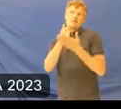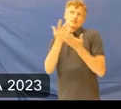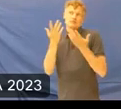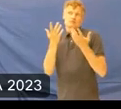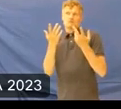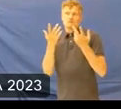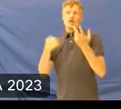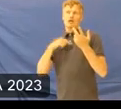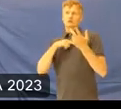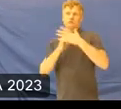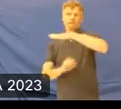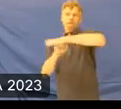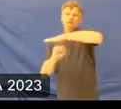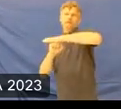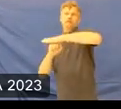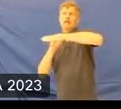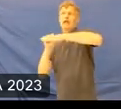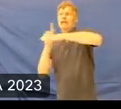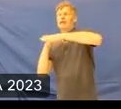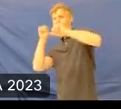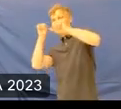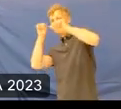what is the dark matter here? Well,